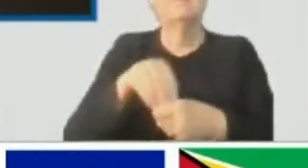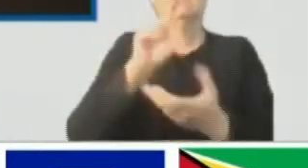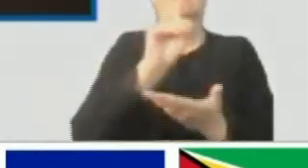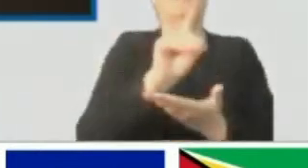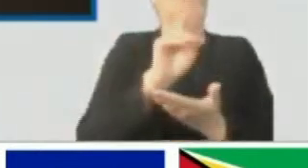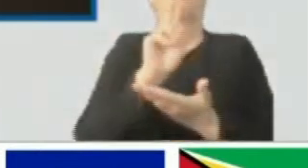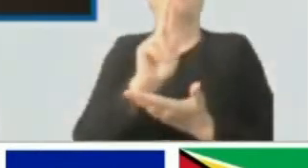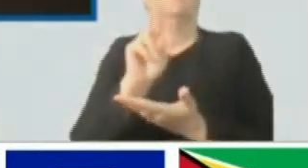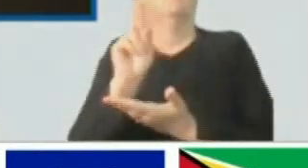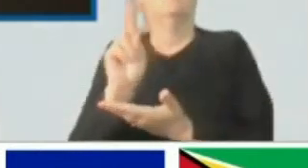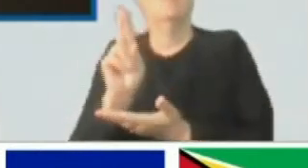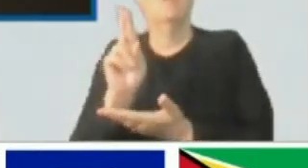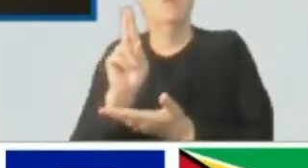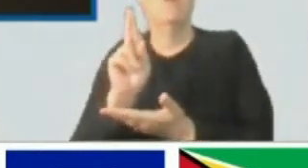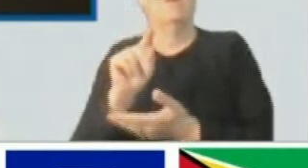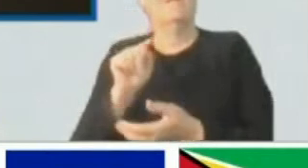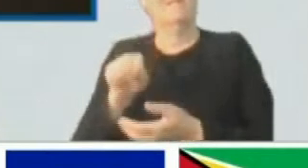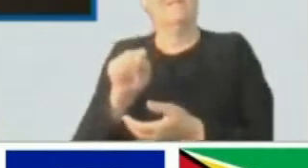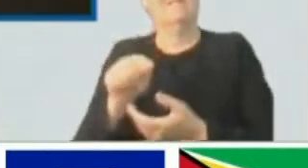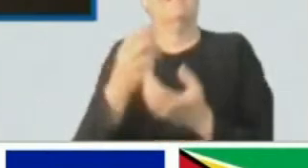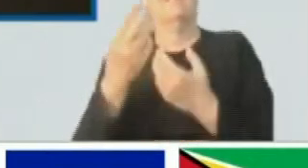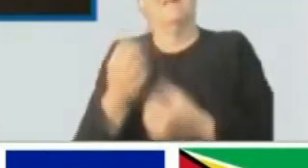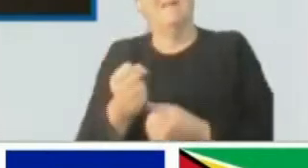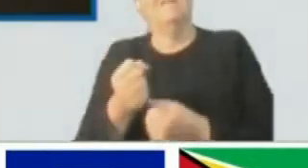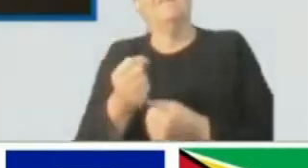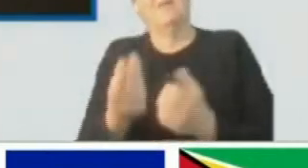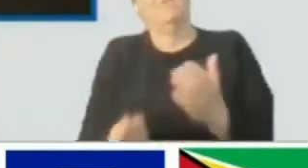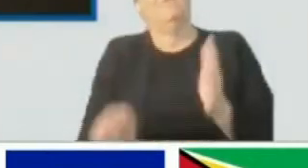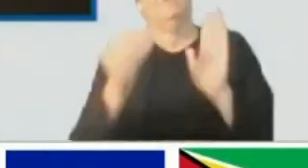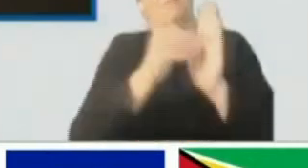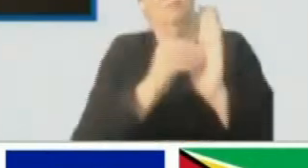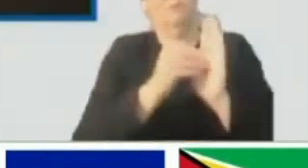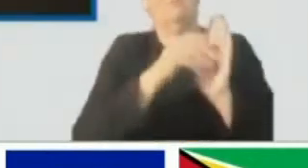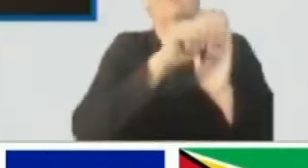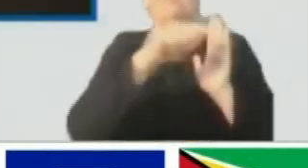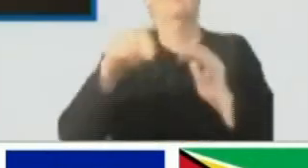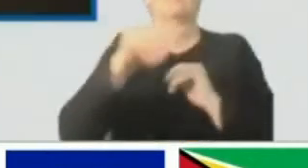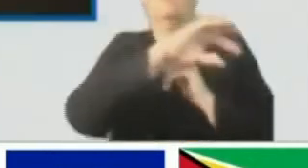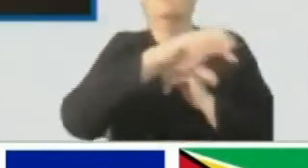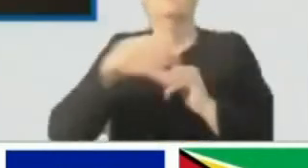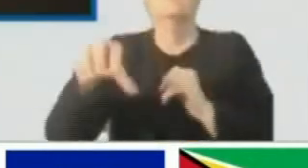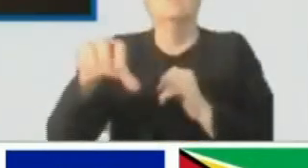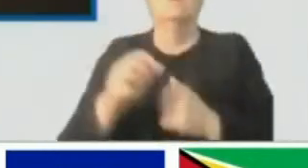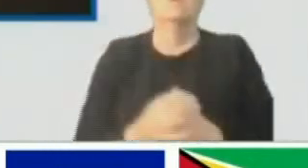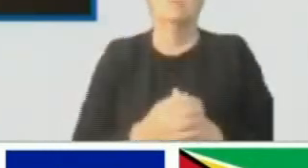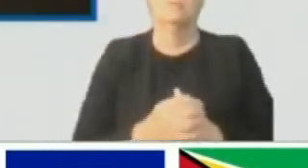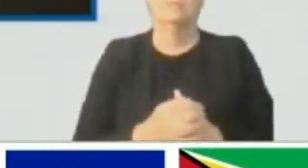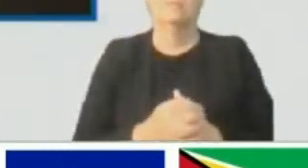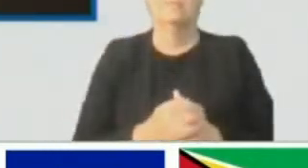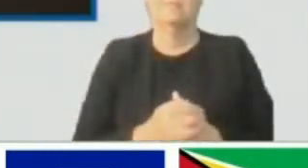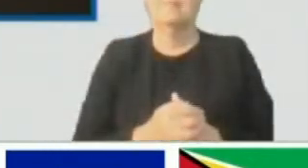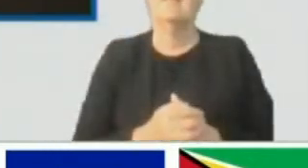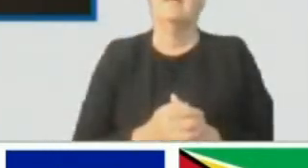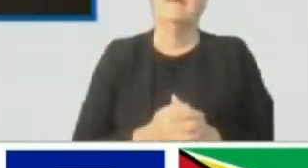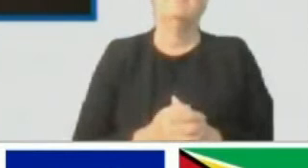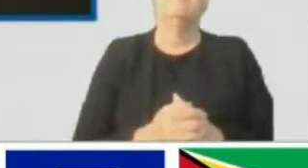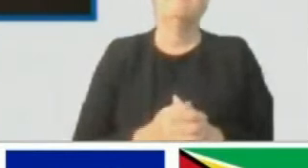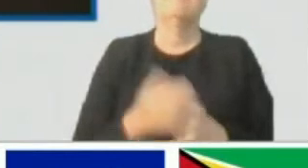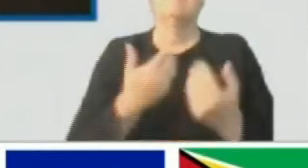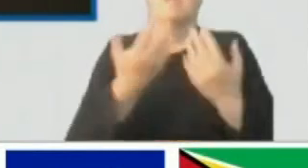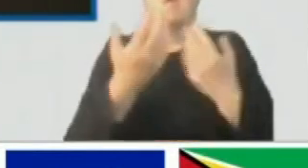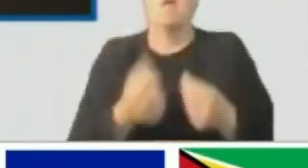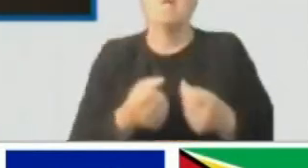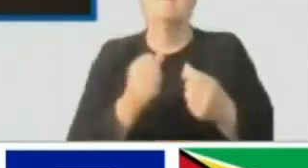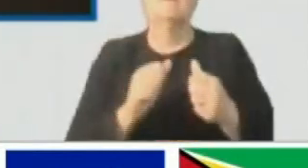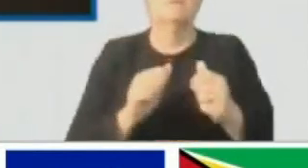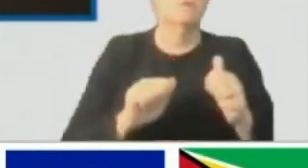country. We are all challenged to find the best and most suitable ways to